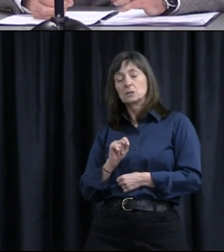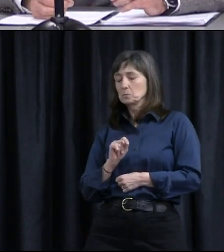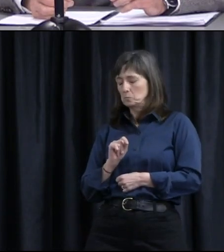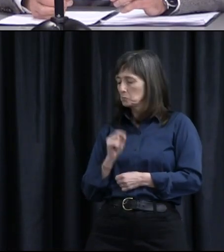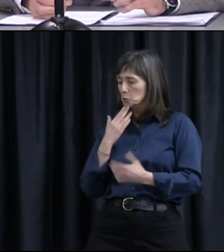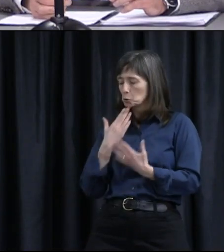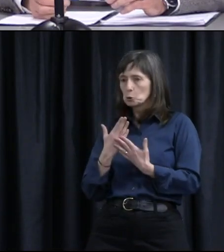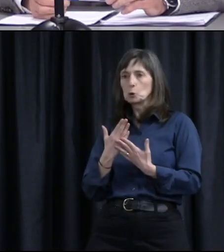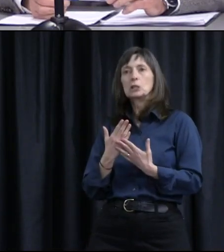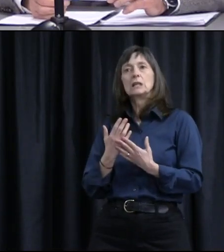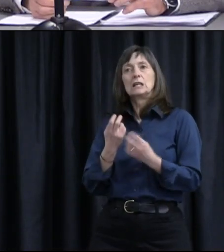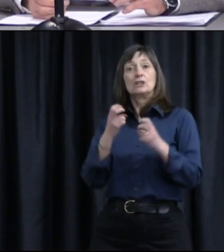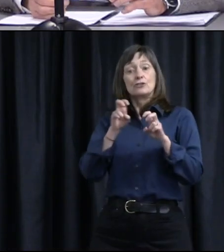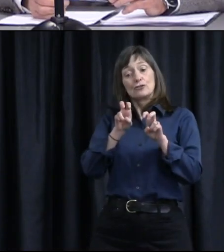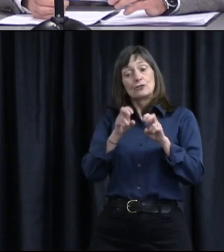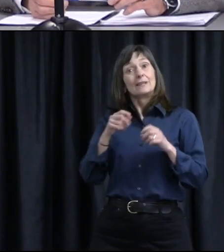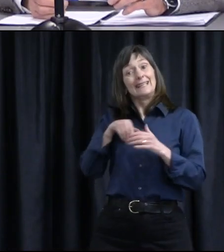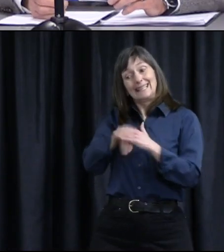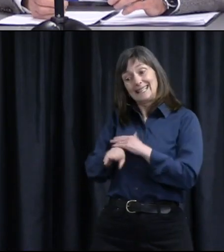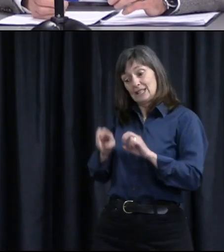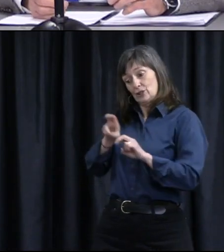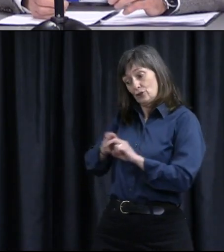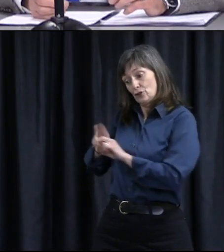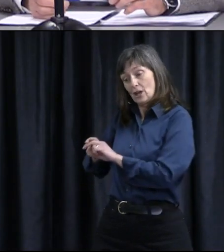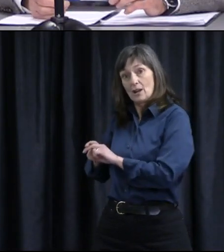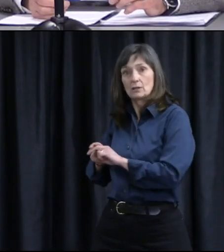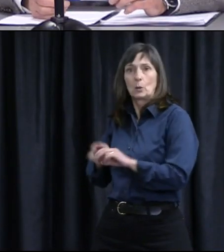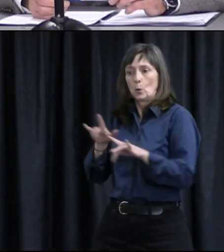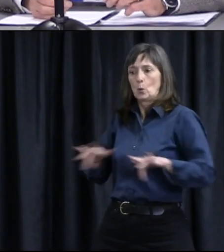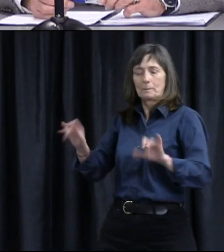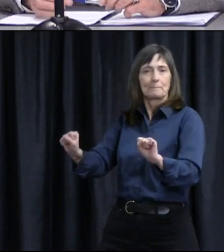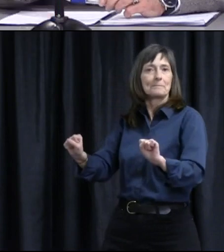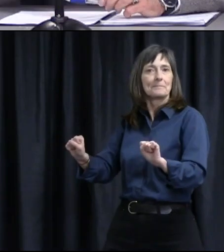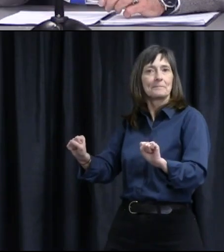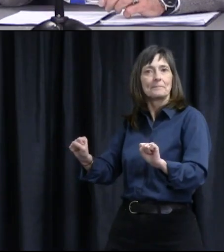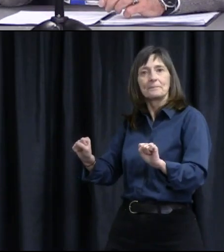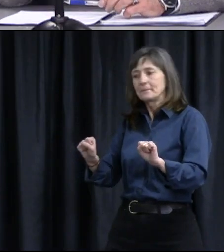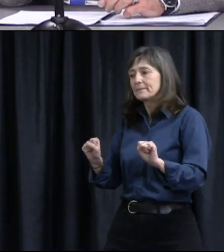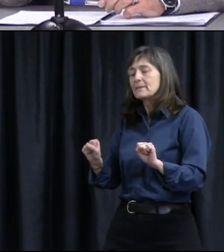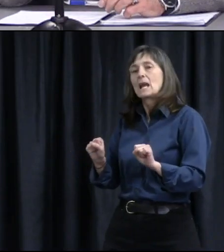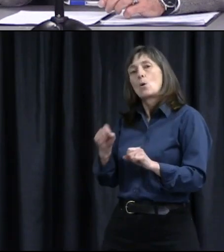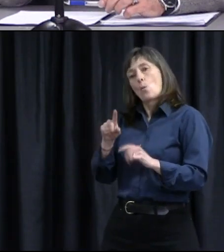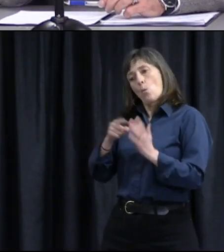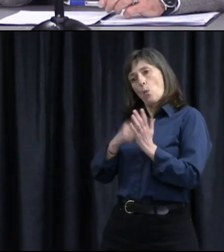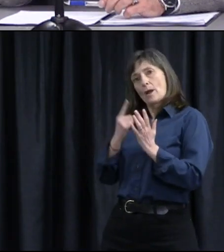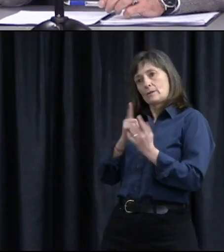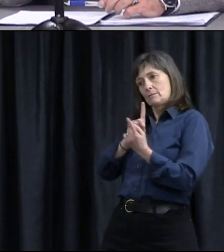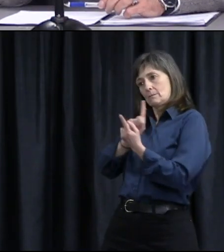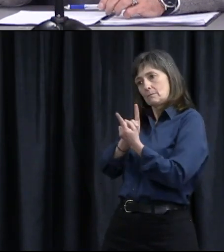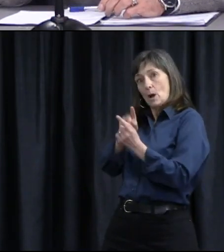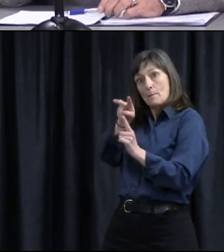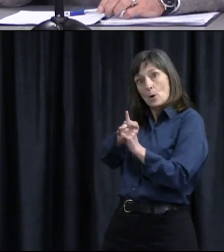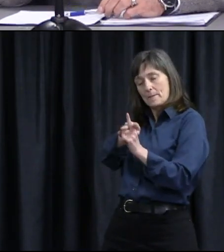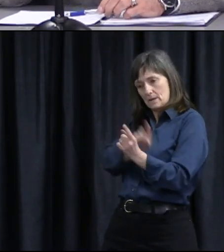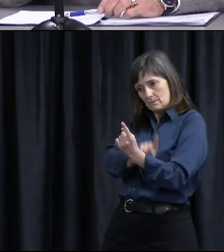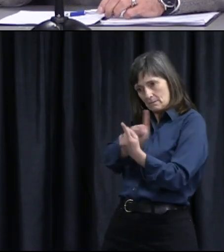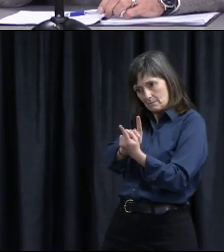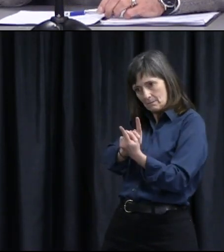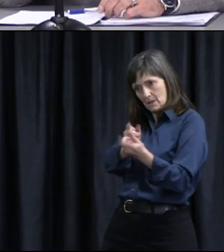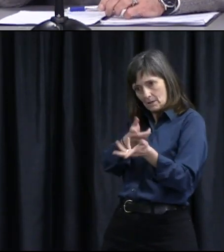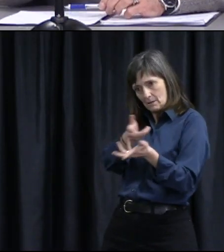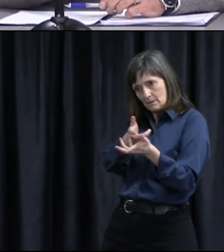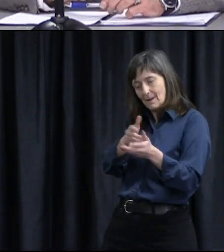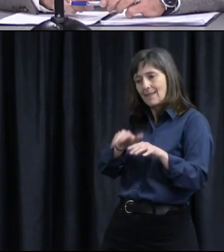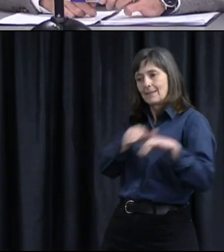room, social distancing, one visitor at a time. So if your pets are as important to you as they are to a lot of